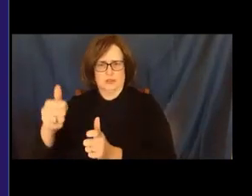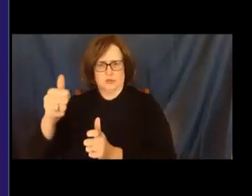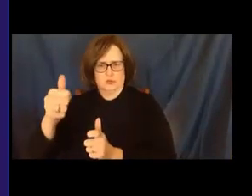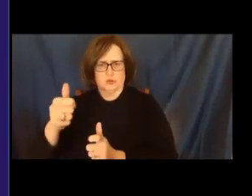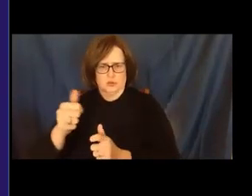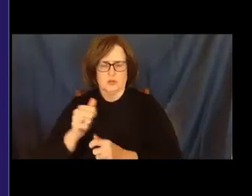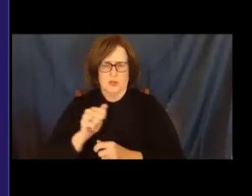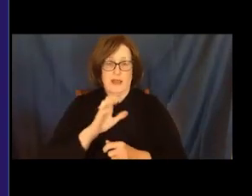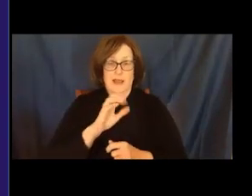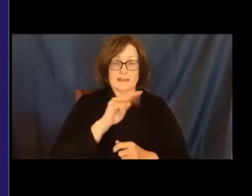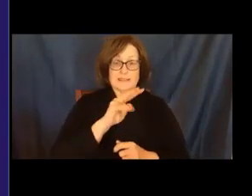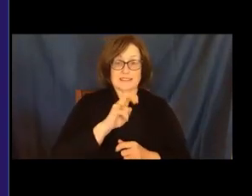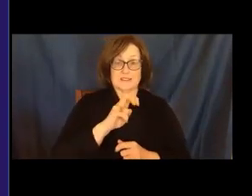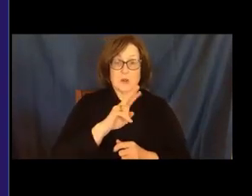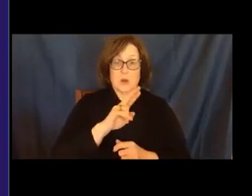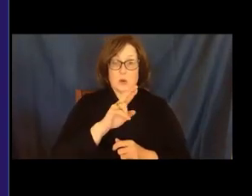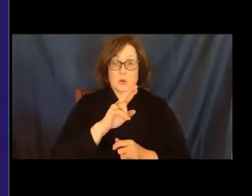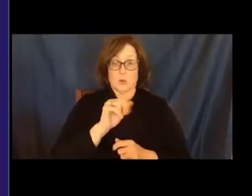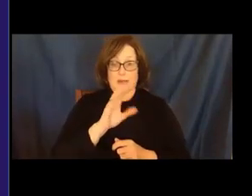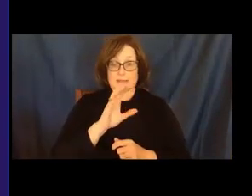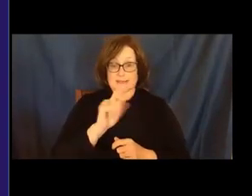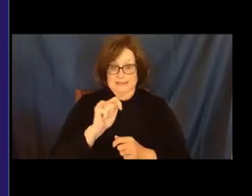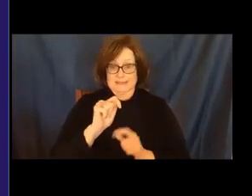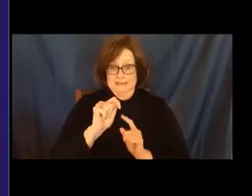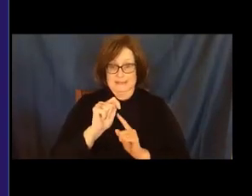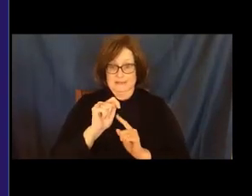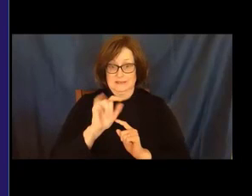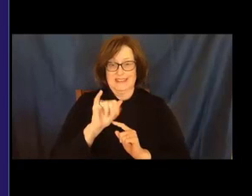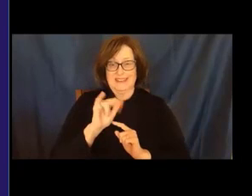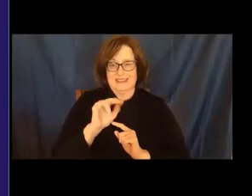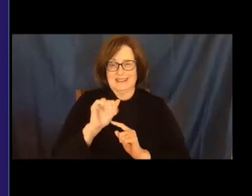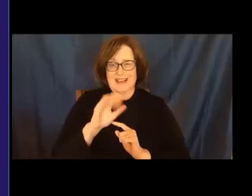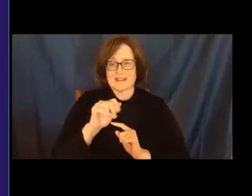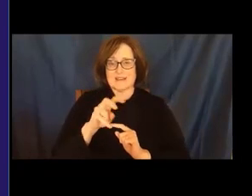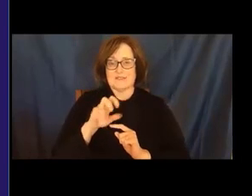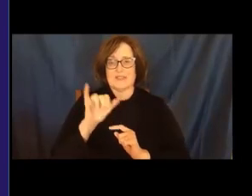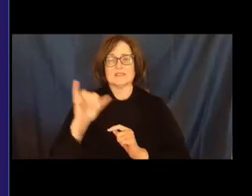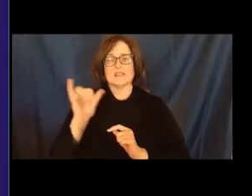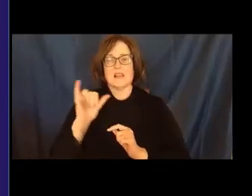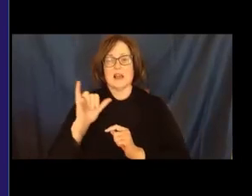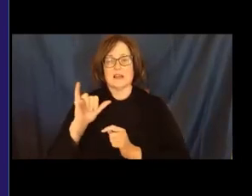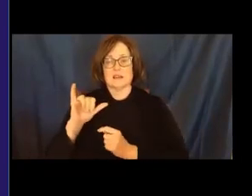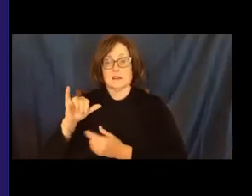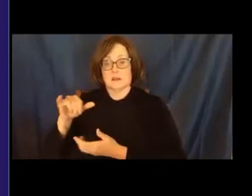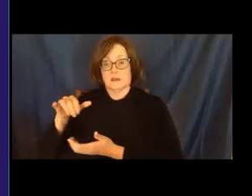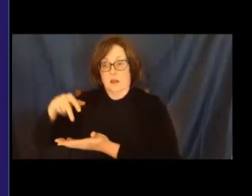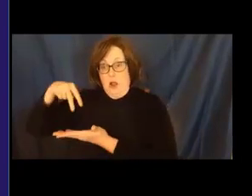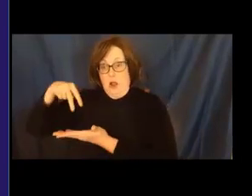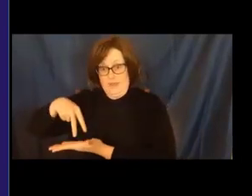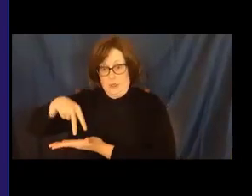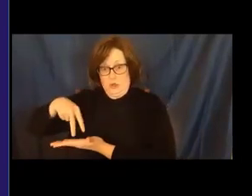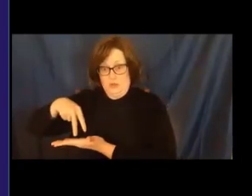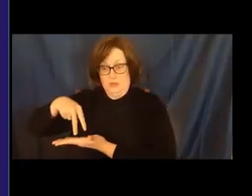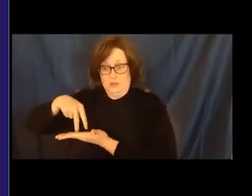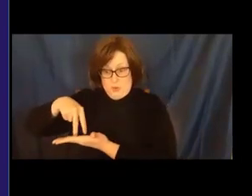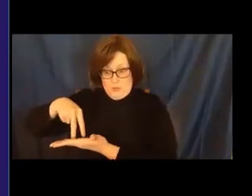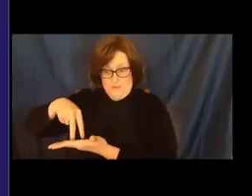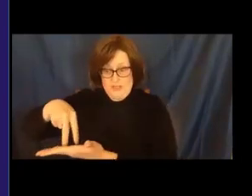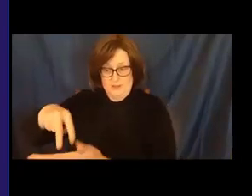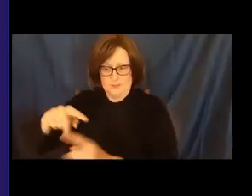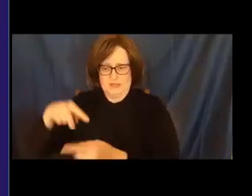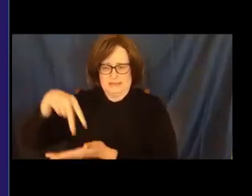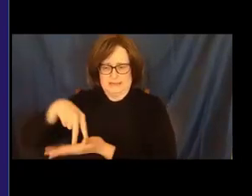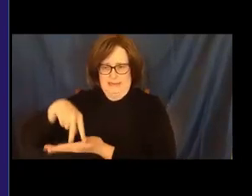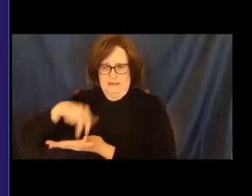equivalent to standing still on the walkway. No overt effort is being made, but the conveyor belt moves the bystanders along to